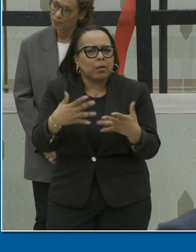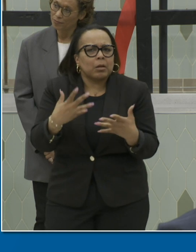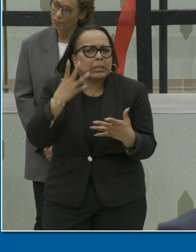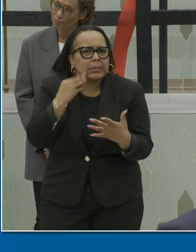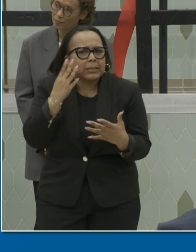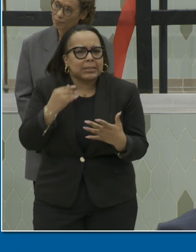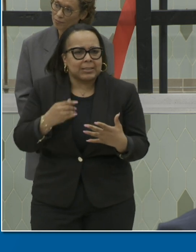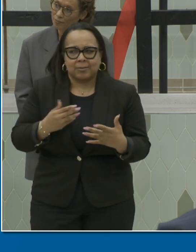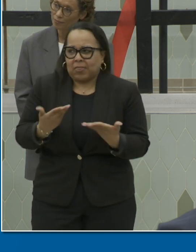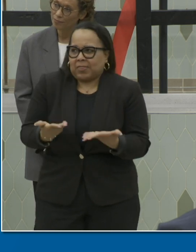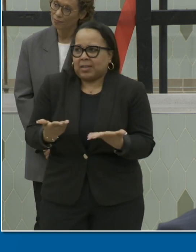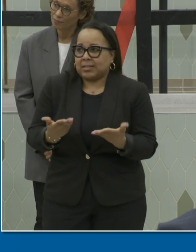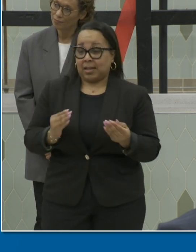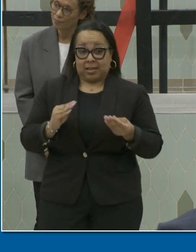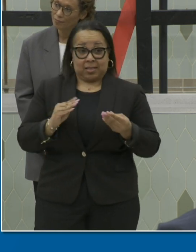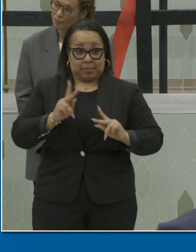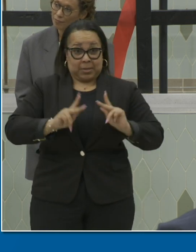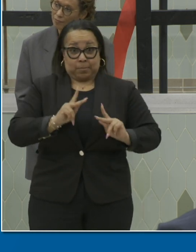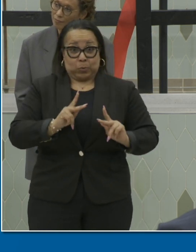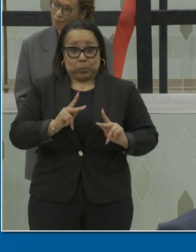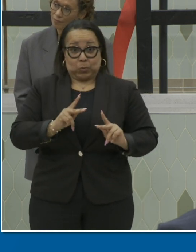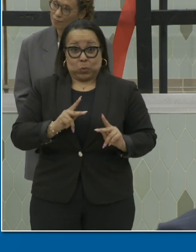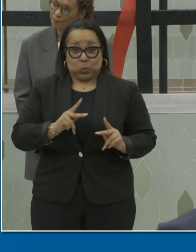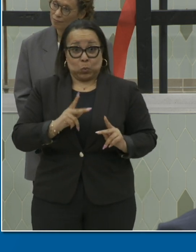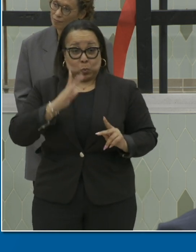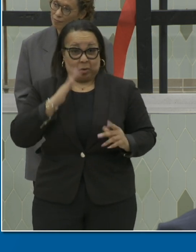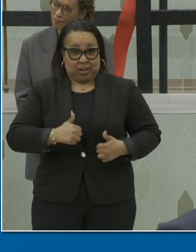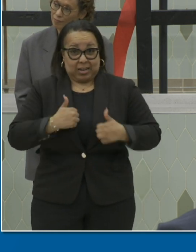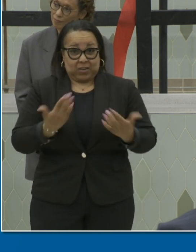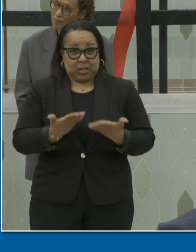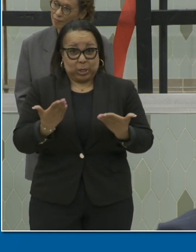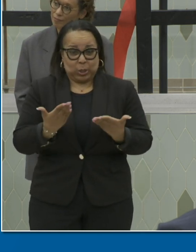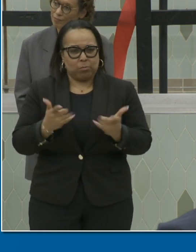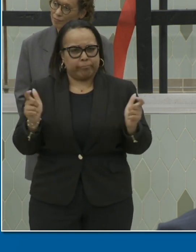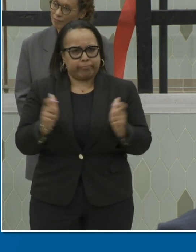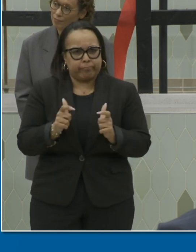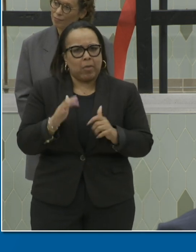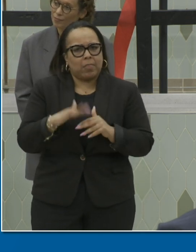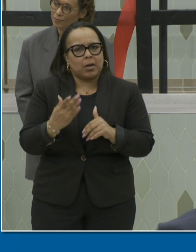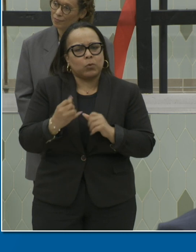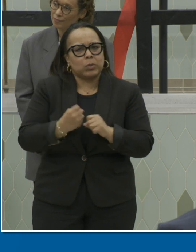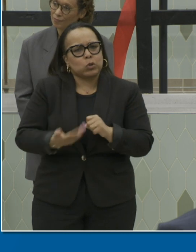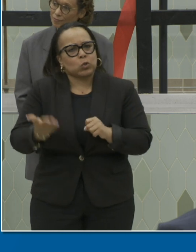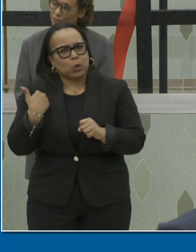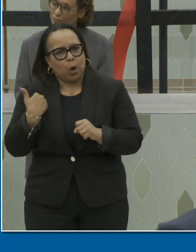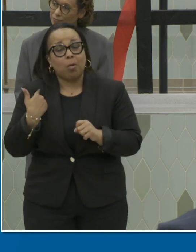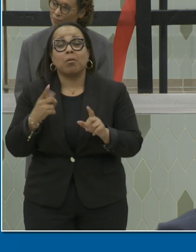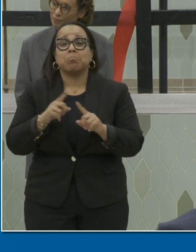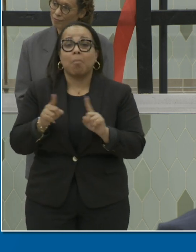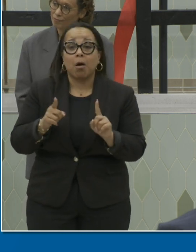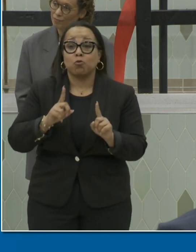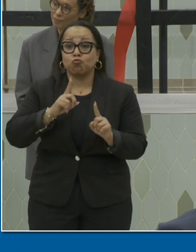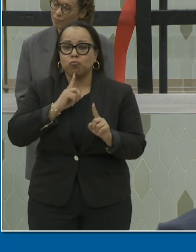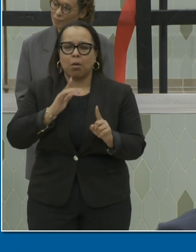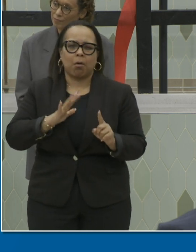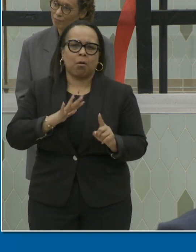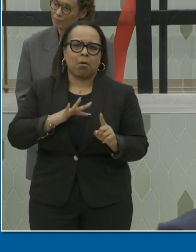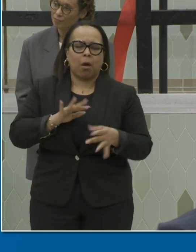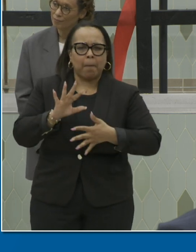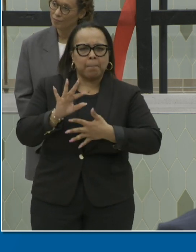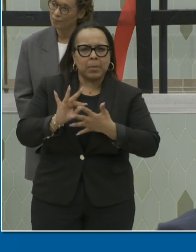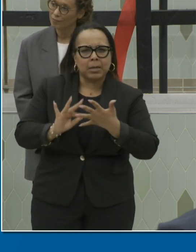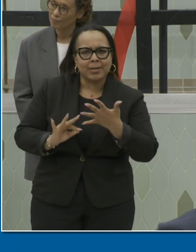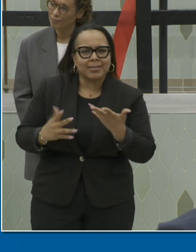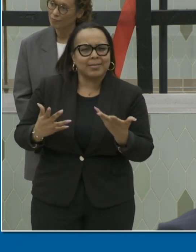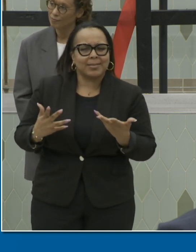to have this go. I mean, the number of people in house here, smaller than it was a couple of years ago, but the amenities are different. Talk